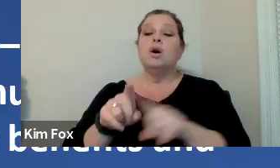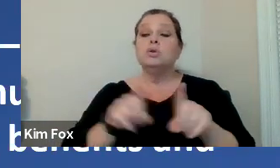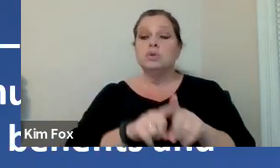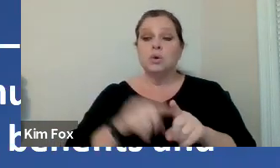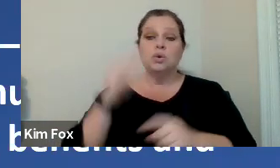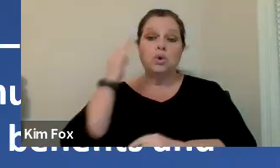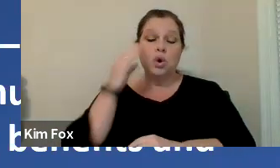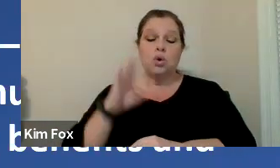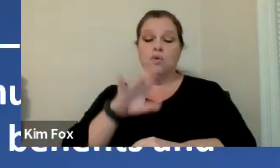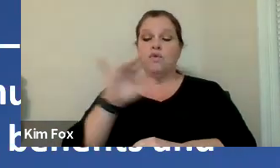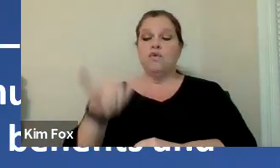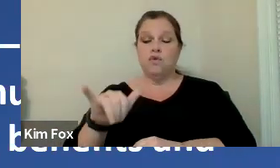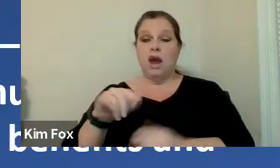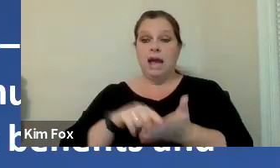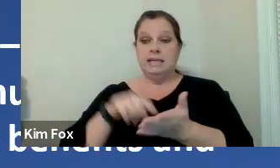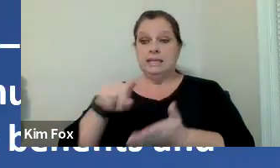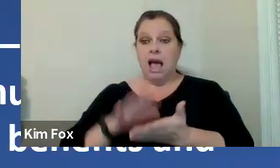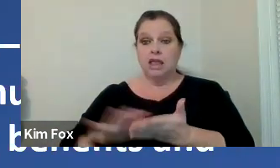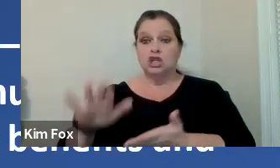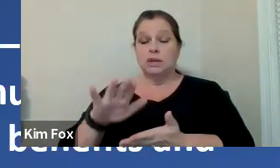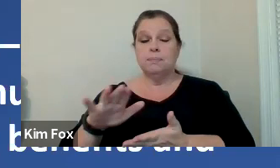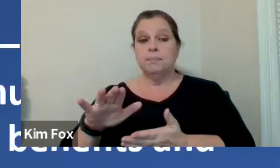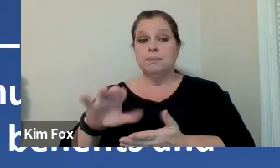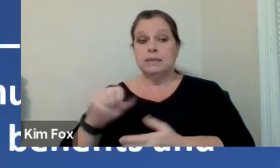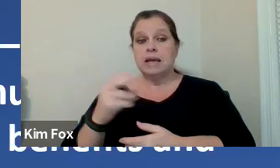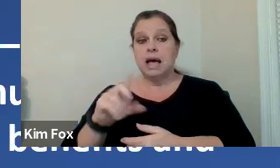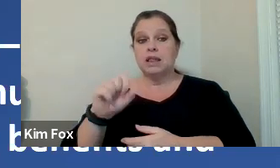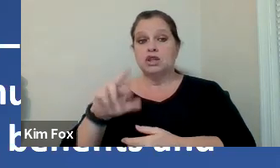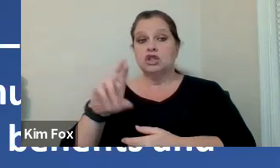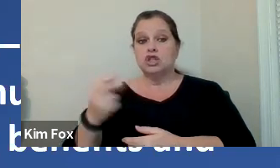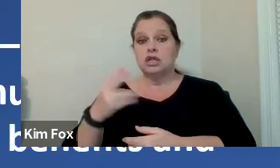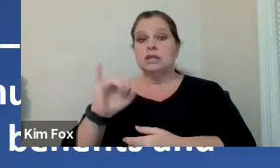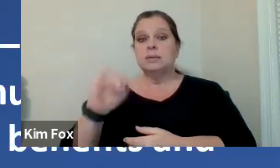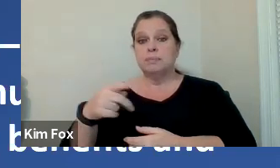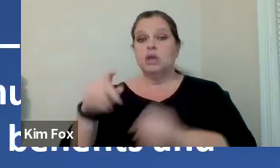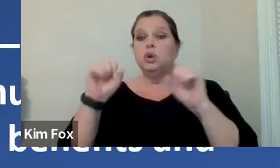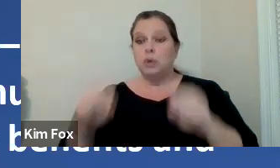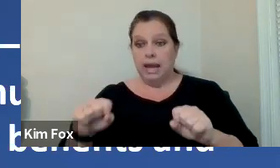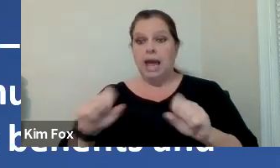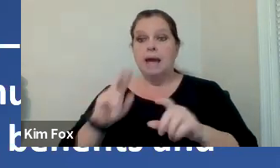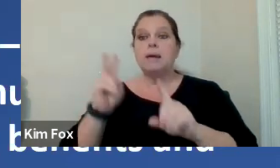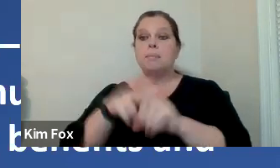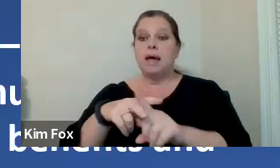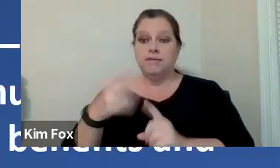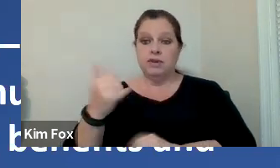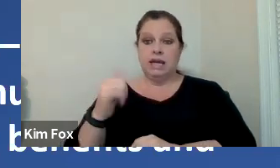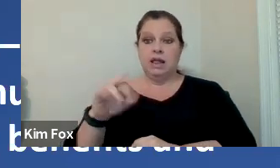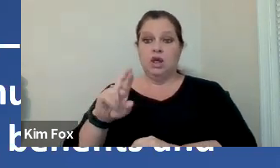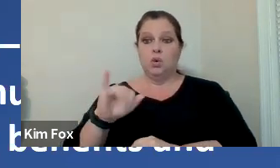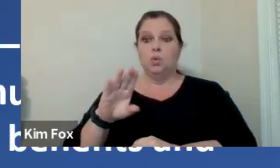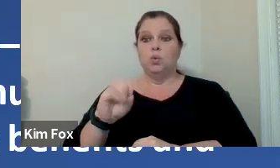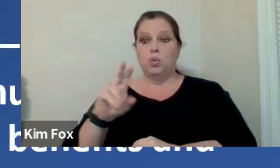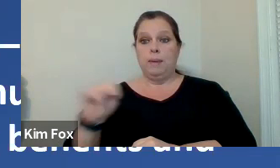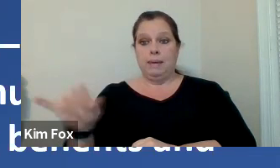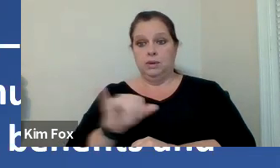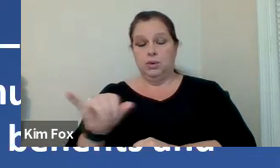FRI scholarship, you can use the Yellow Ribbon. So they're eligible for the Yellow Ribbon if they are a FRI scholarship